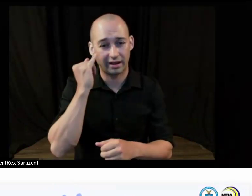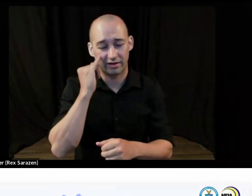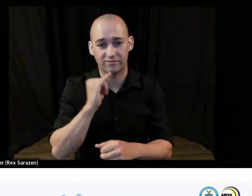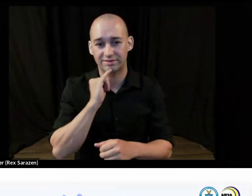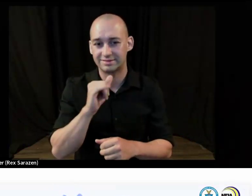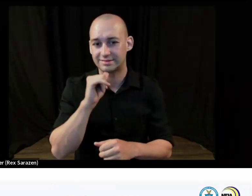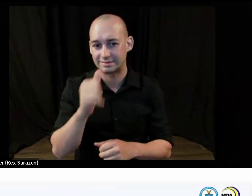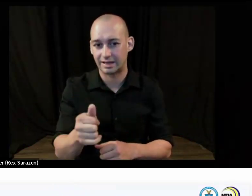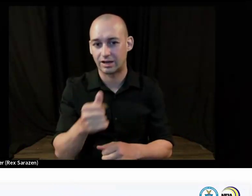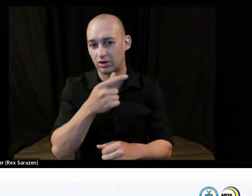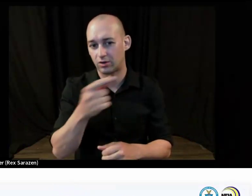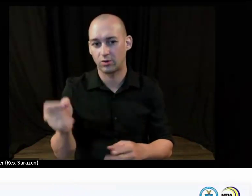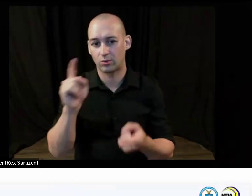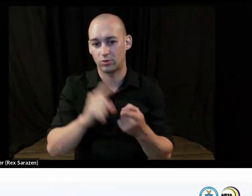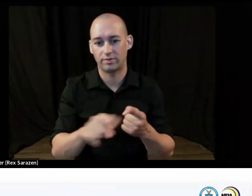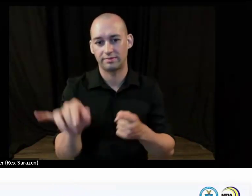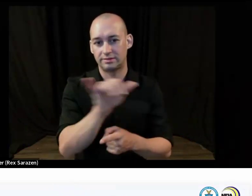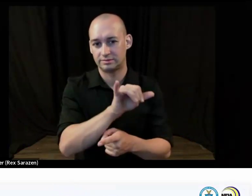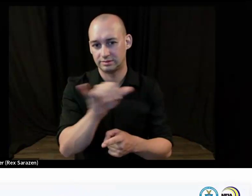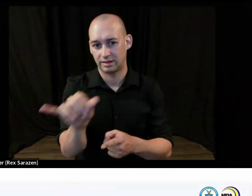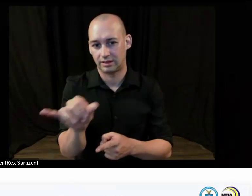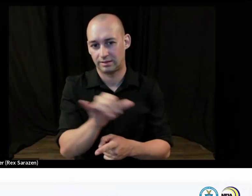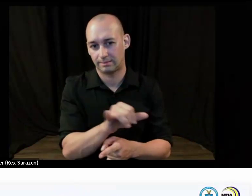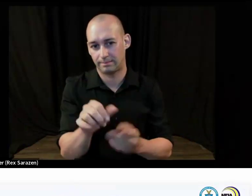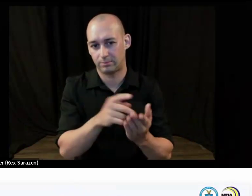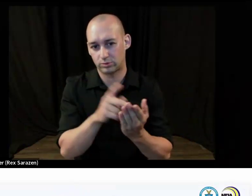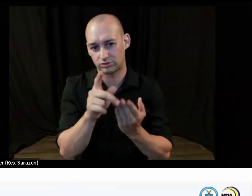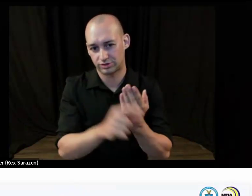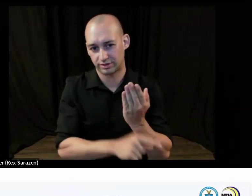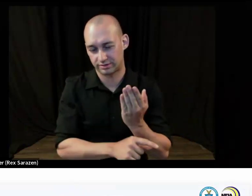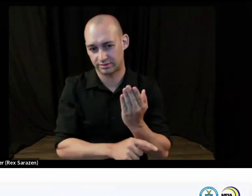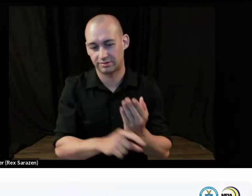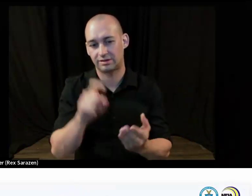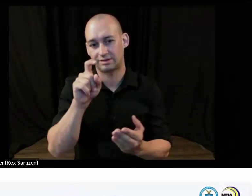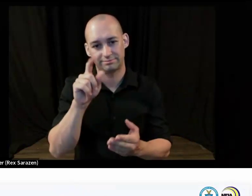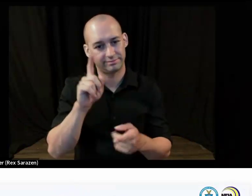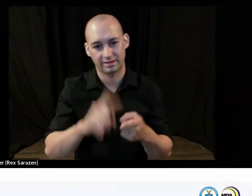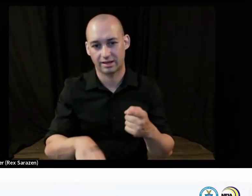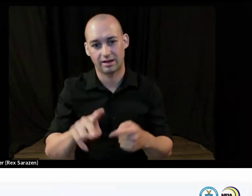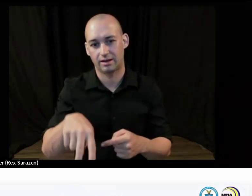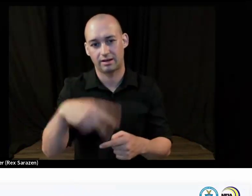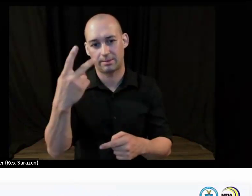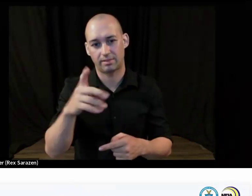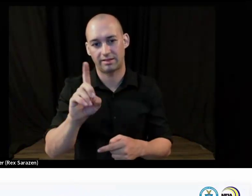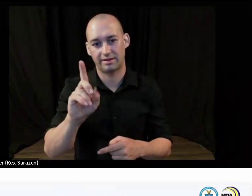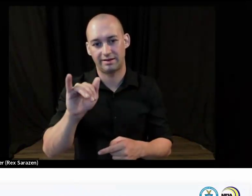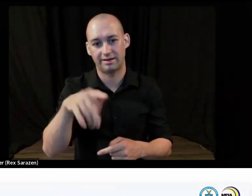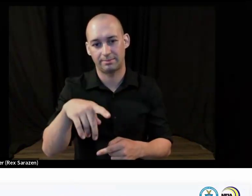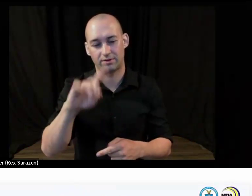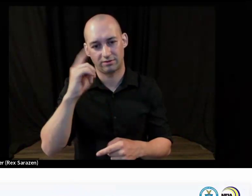going towards the same project. You cannot double dip on federal